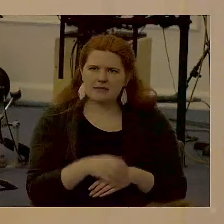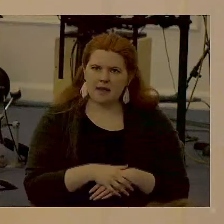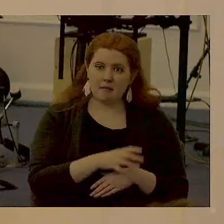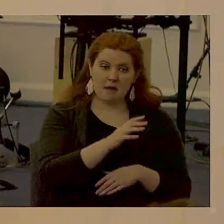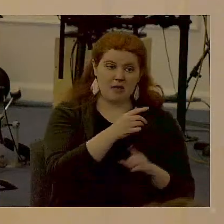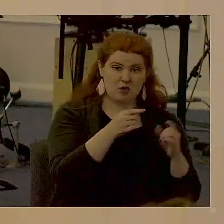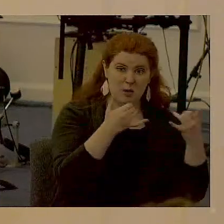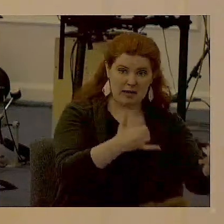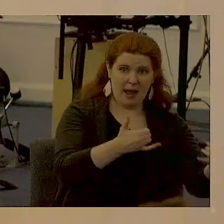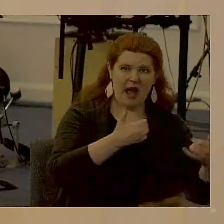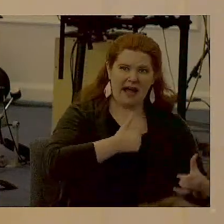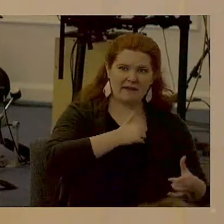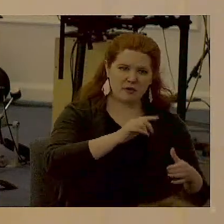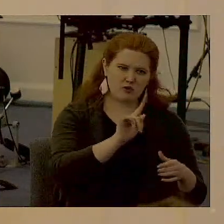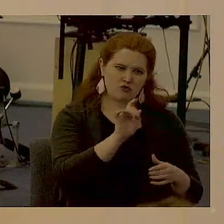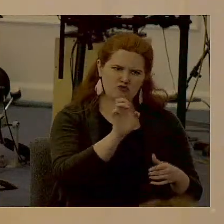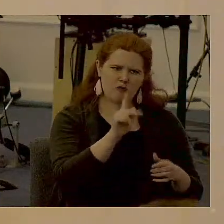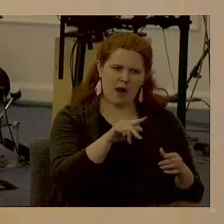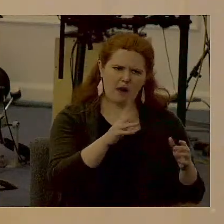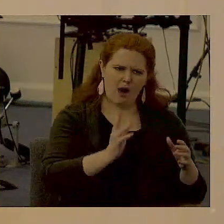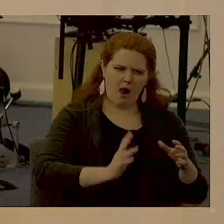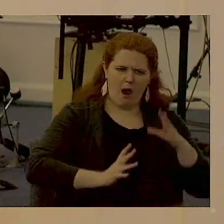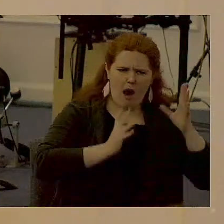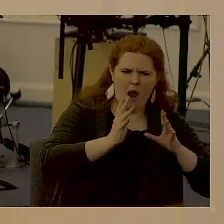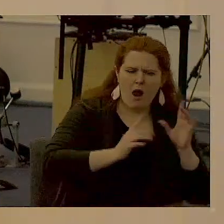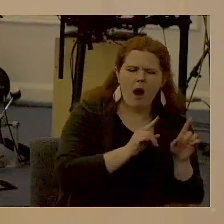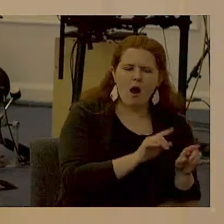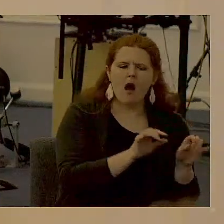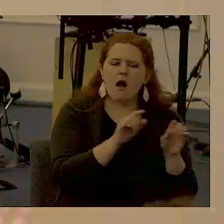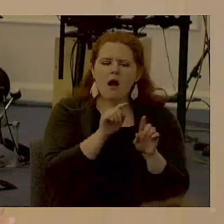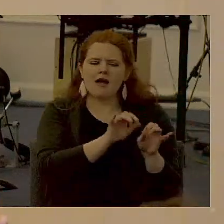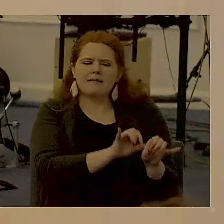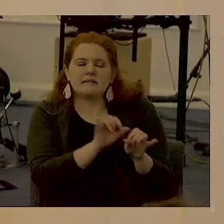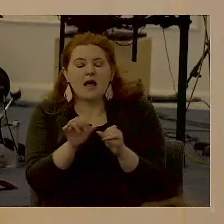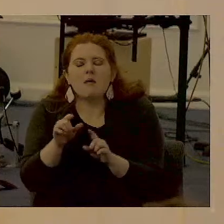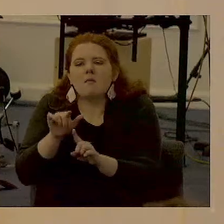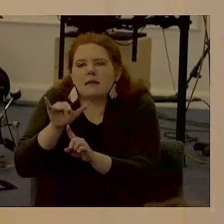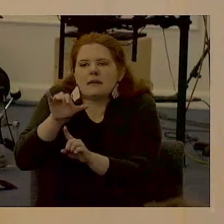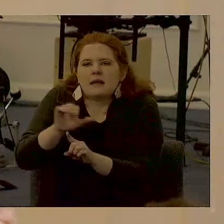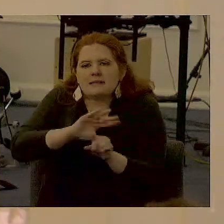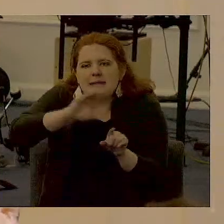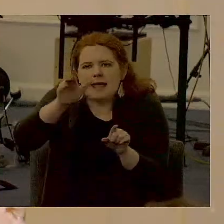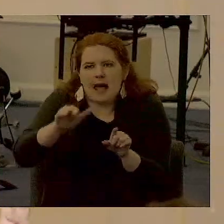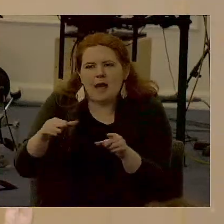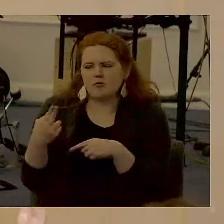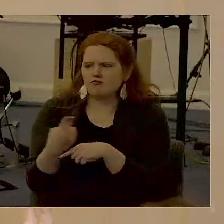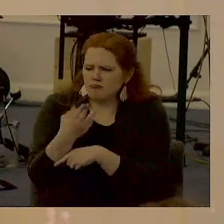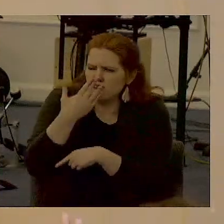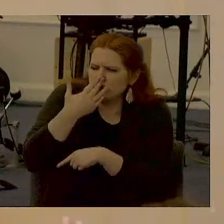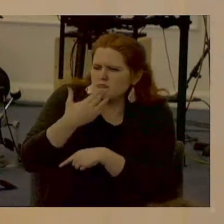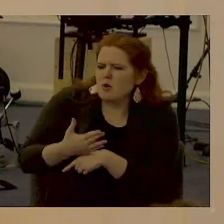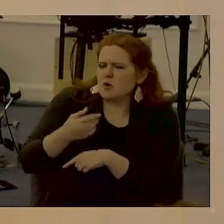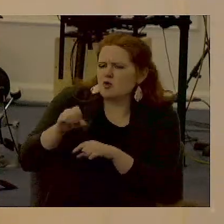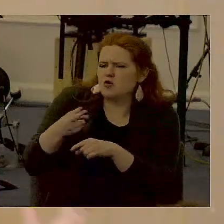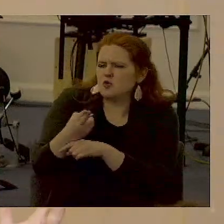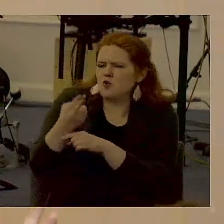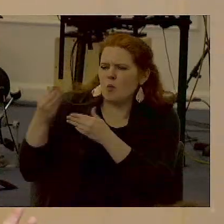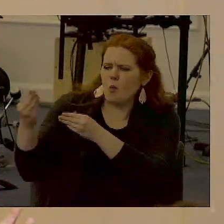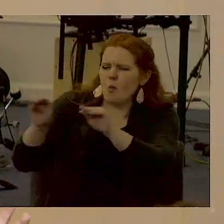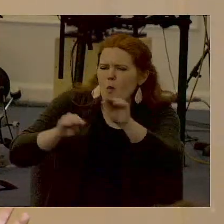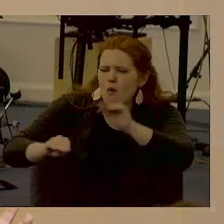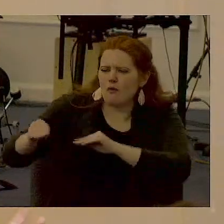truck. Because yes, they were incredibly useful for hauling goods, and they